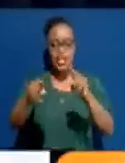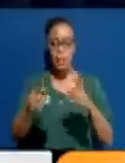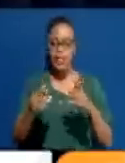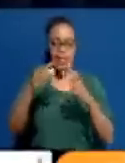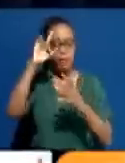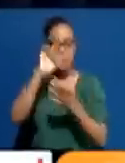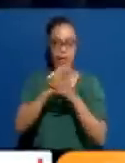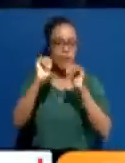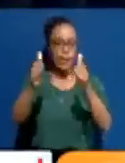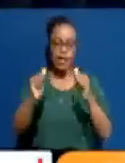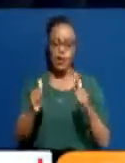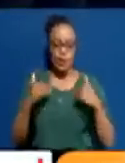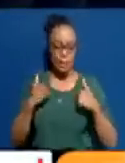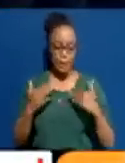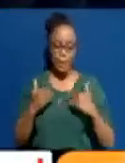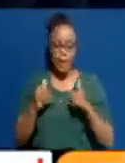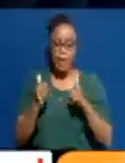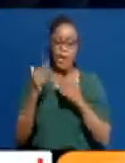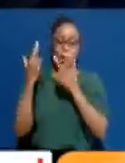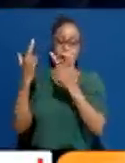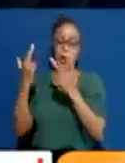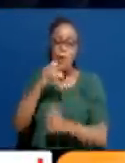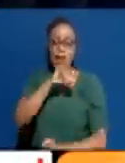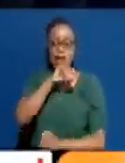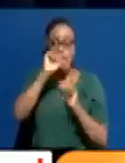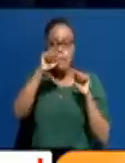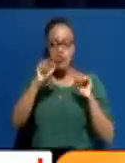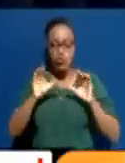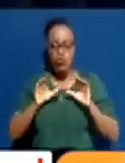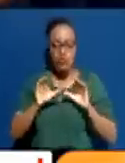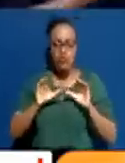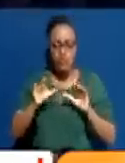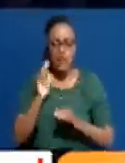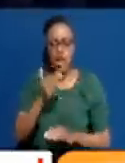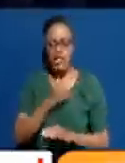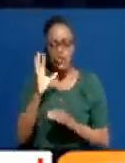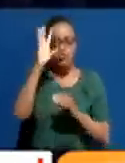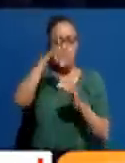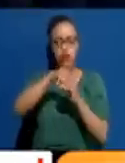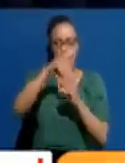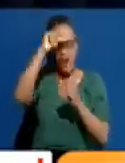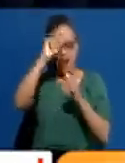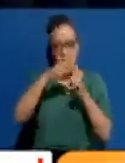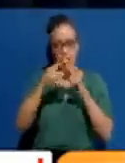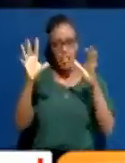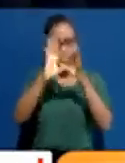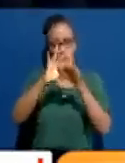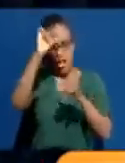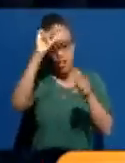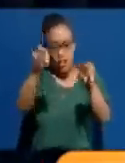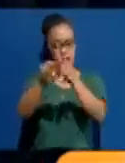denial. They are still hoping that Raila can push us to bring him into government and then they can join government